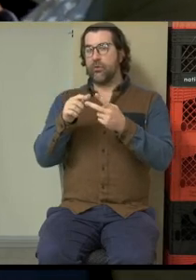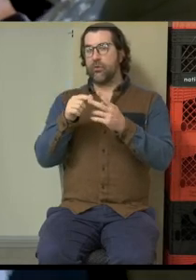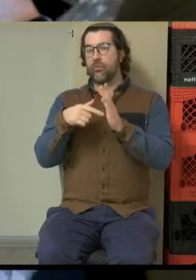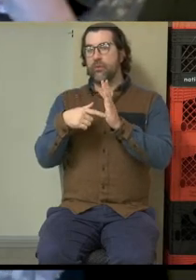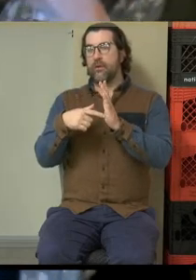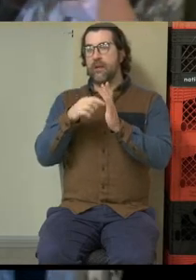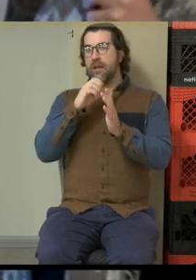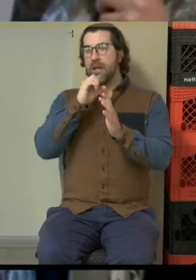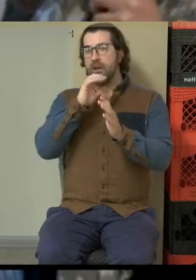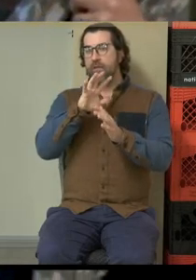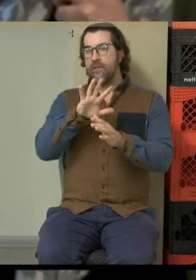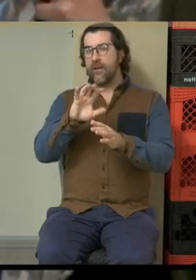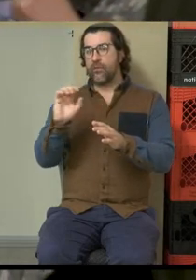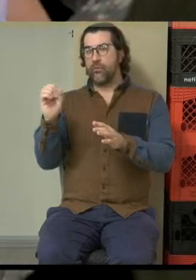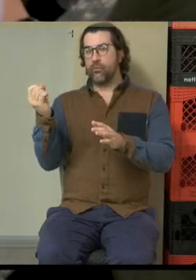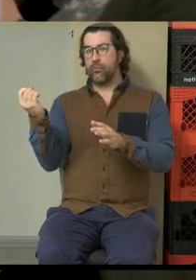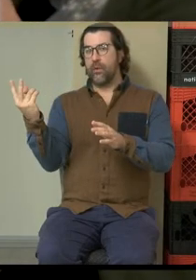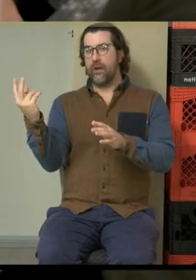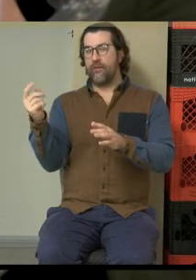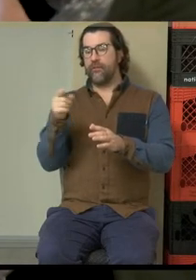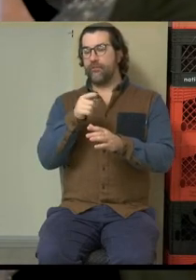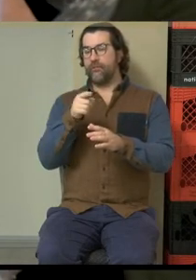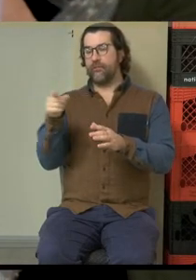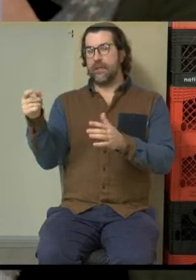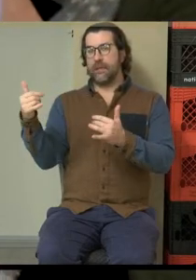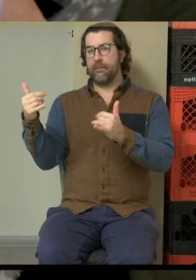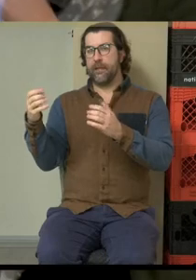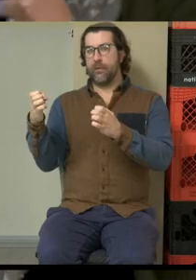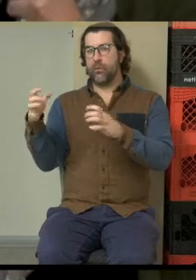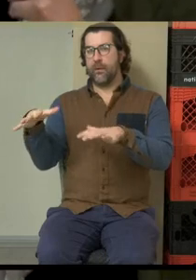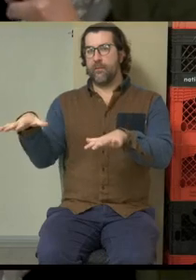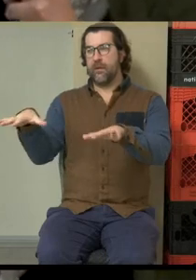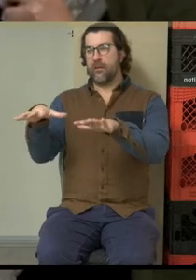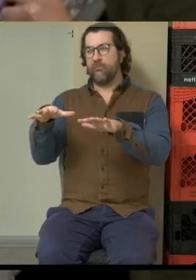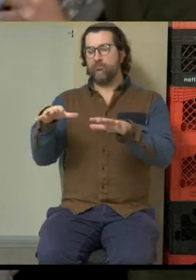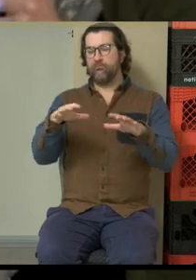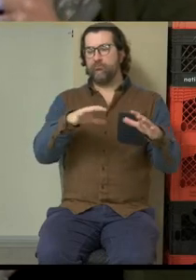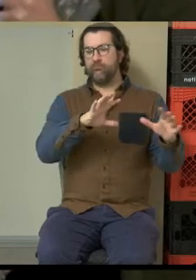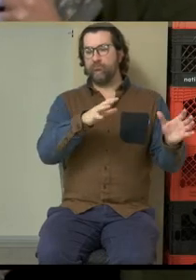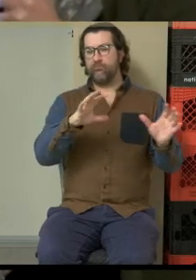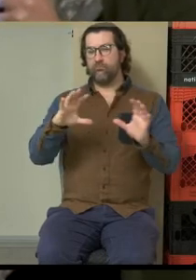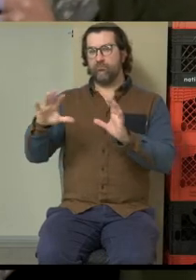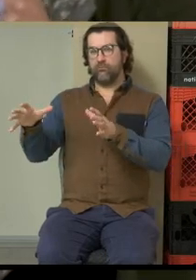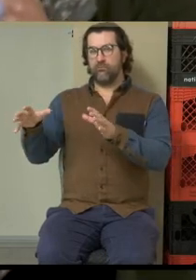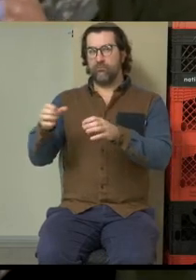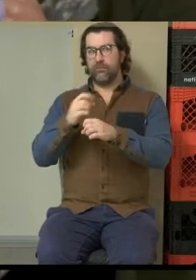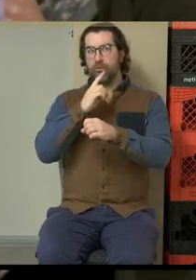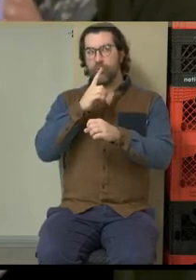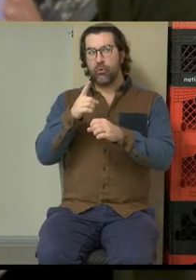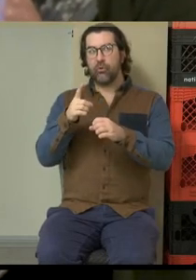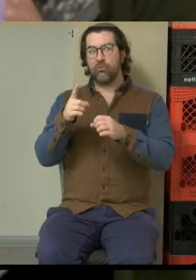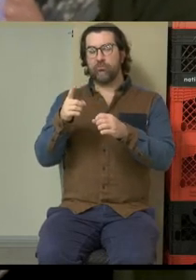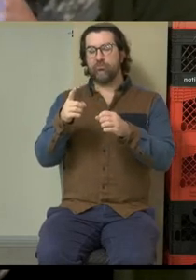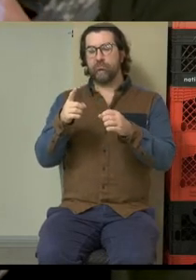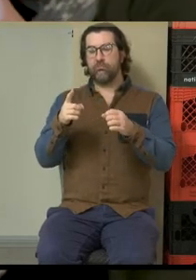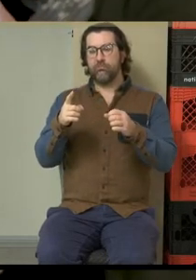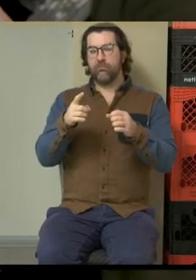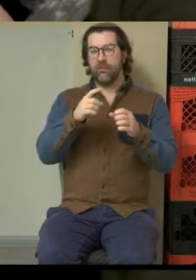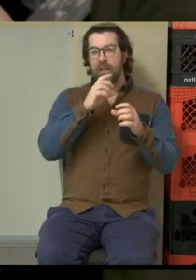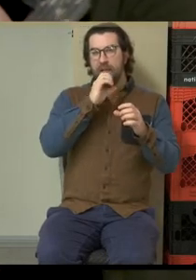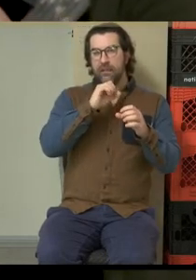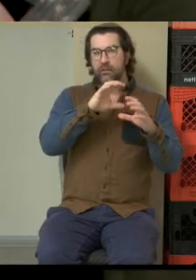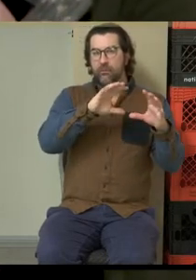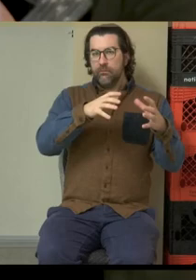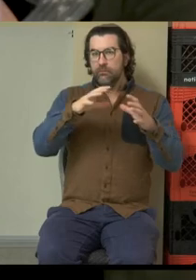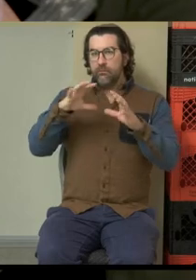ages 5 to 12 play equipment. So we have a pretty equal spread to make sure that we're covering both age